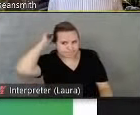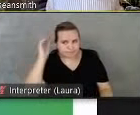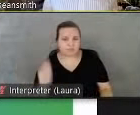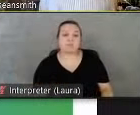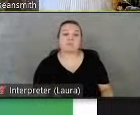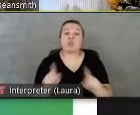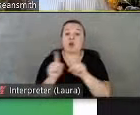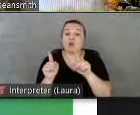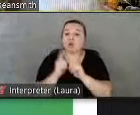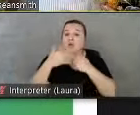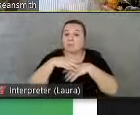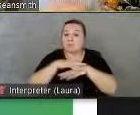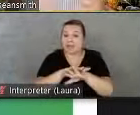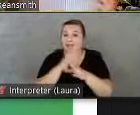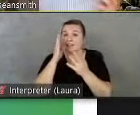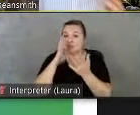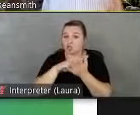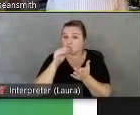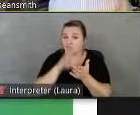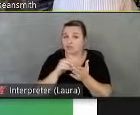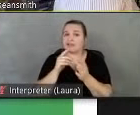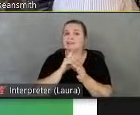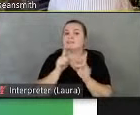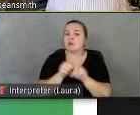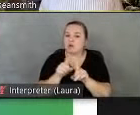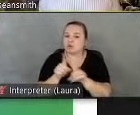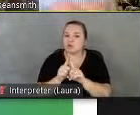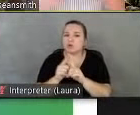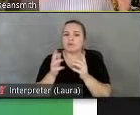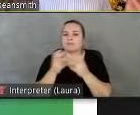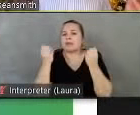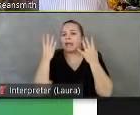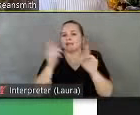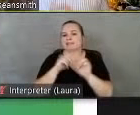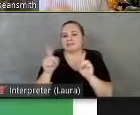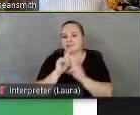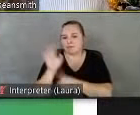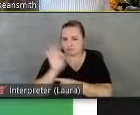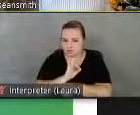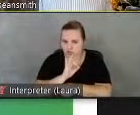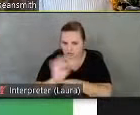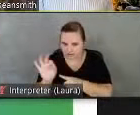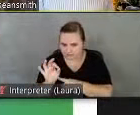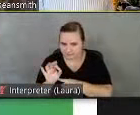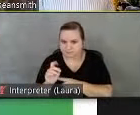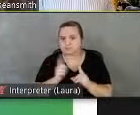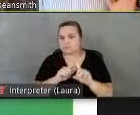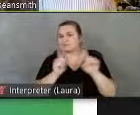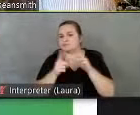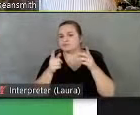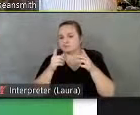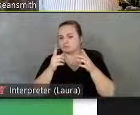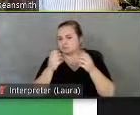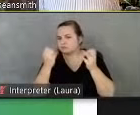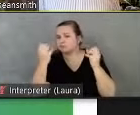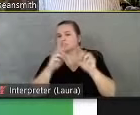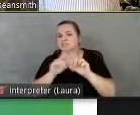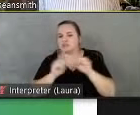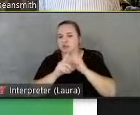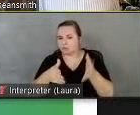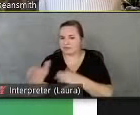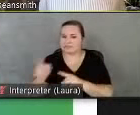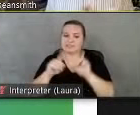learning model comes out in a lots of different functions. Of course, in a lot of different ways, with a lot of different